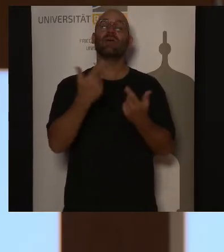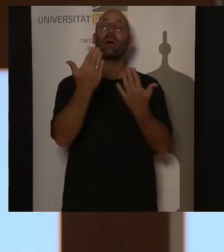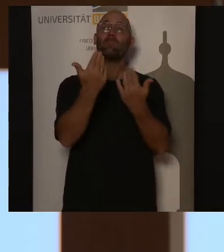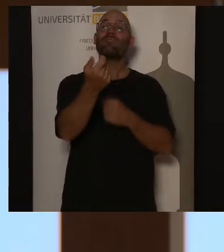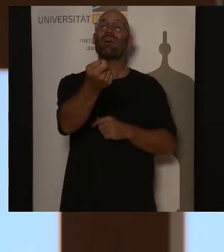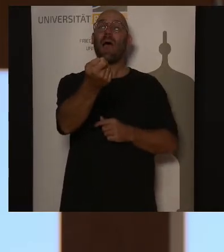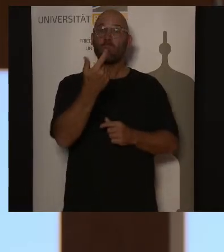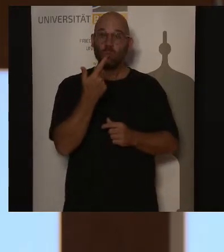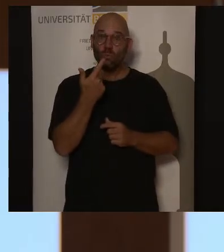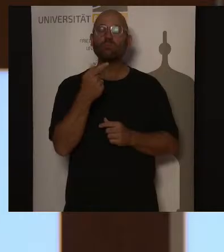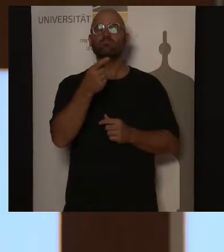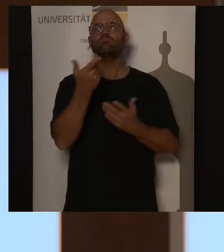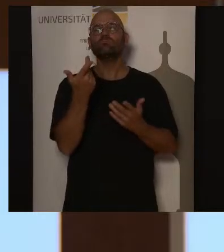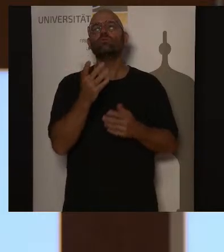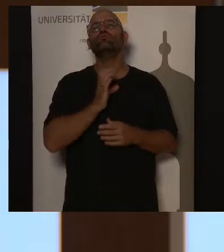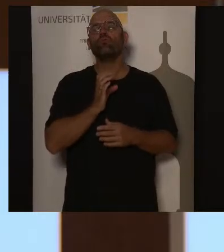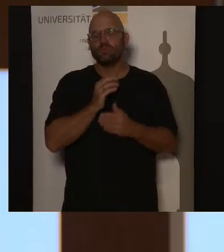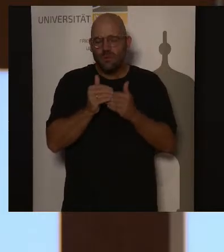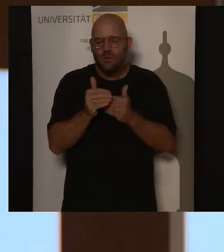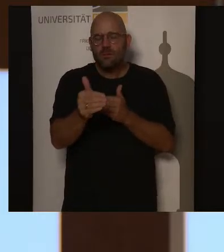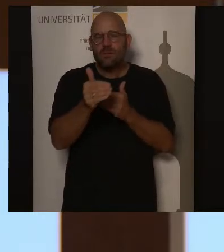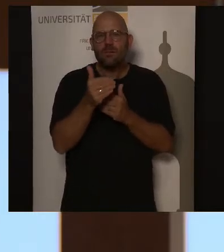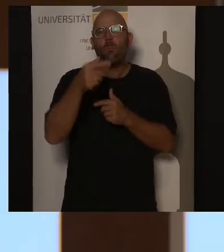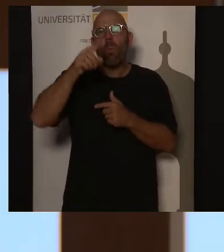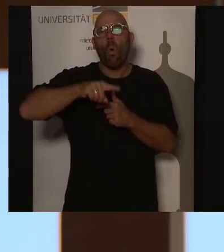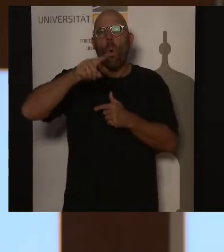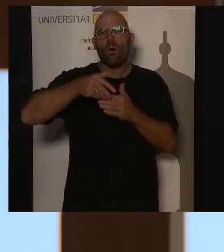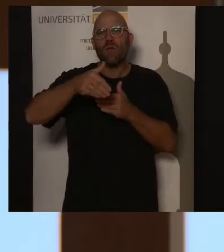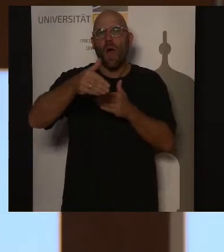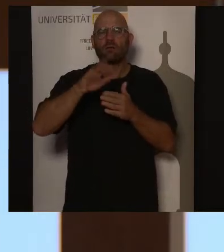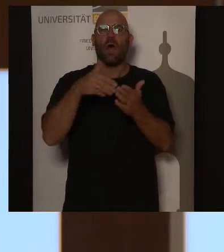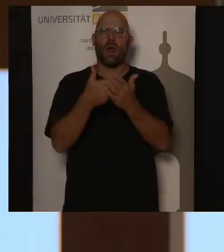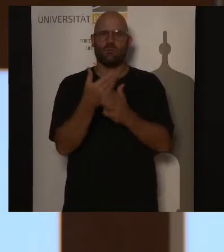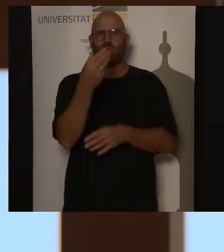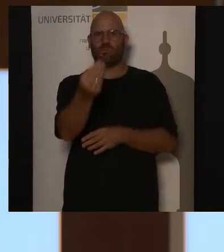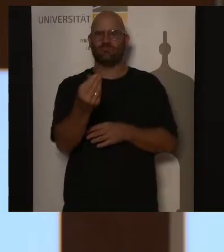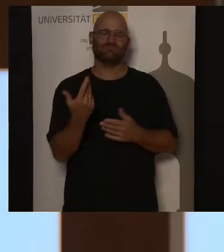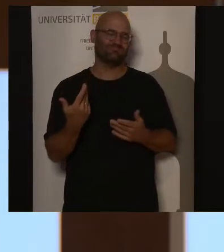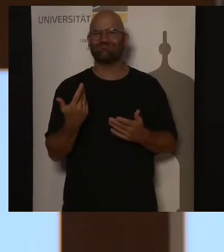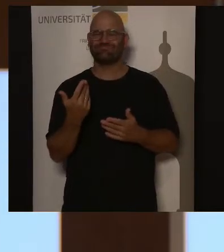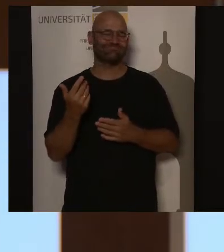If you apply for a place to us, then